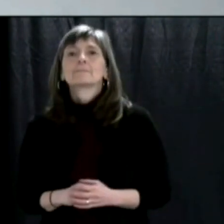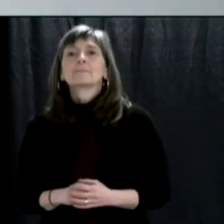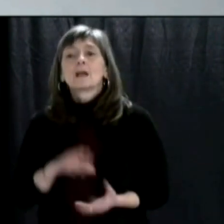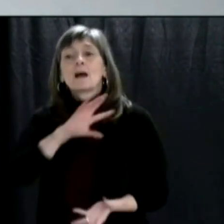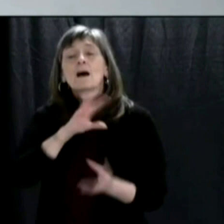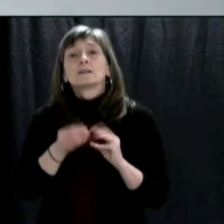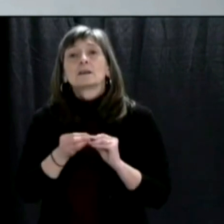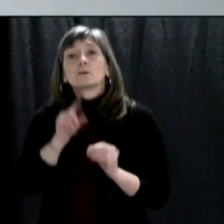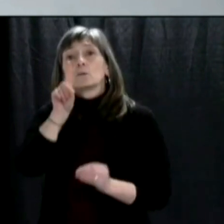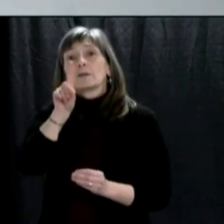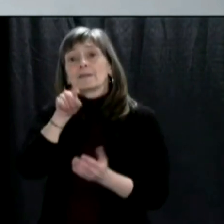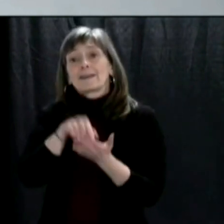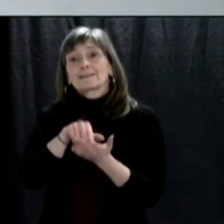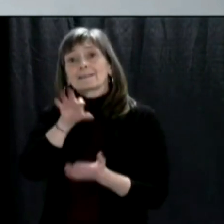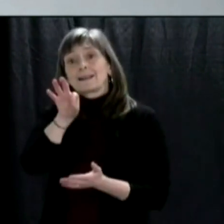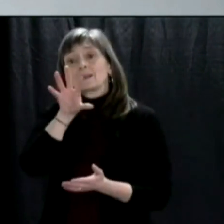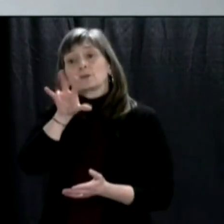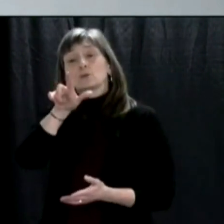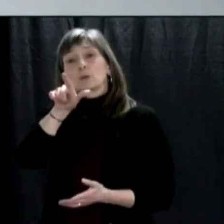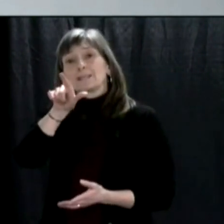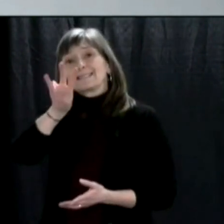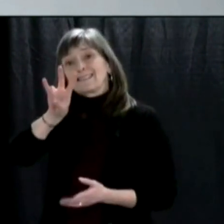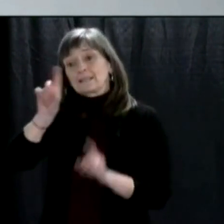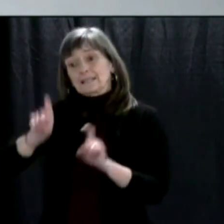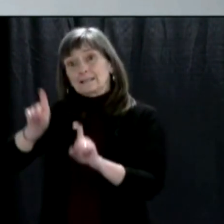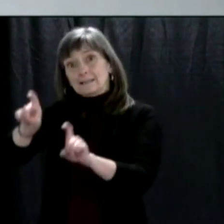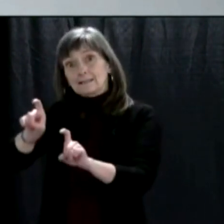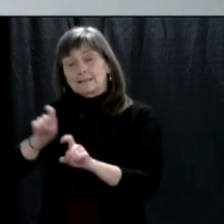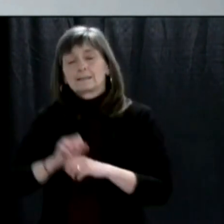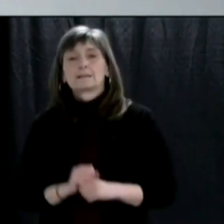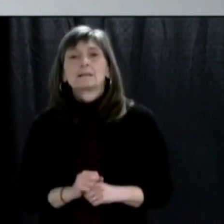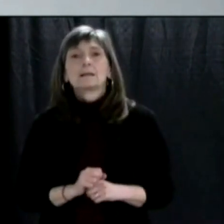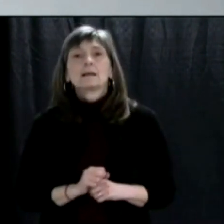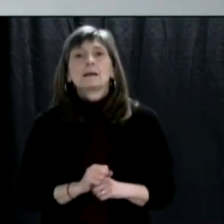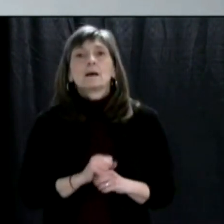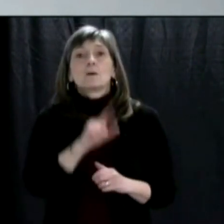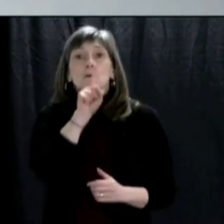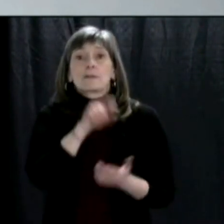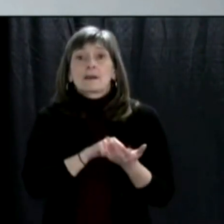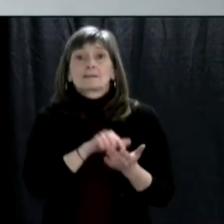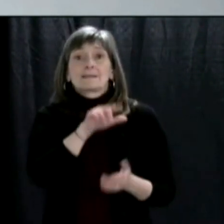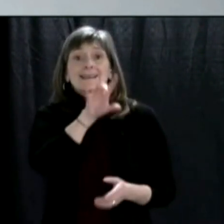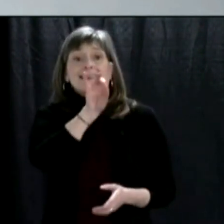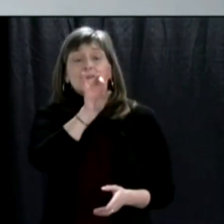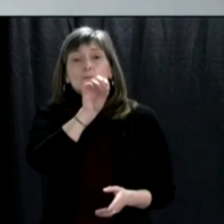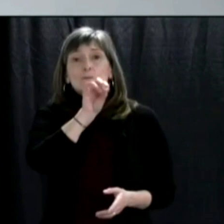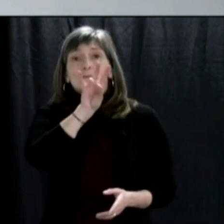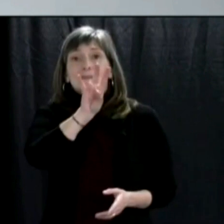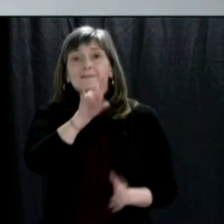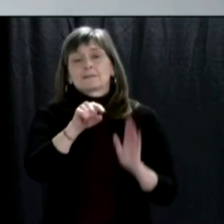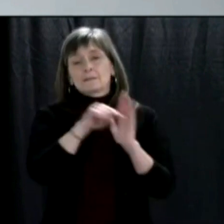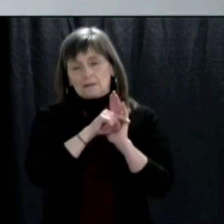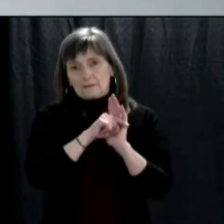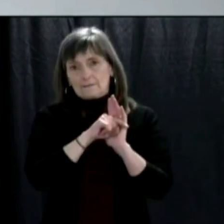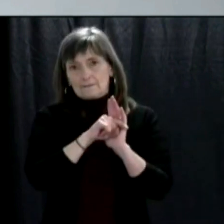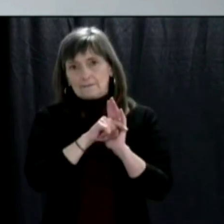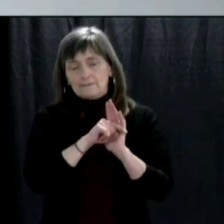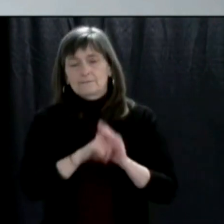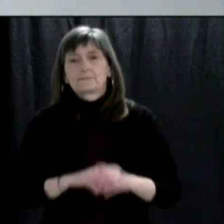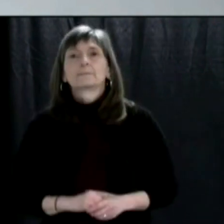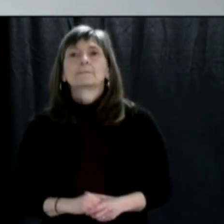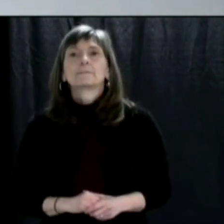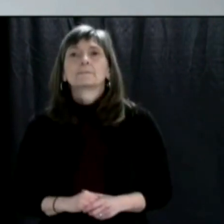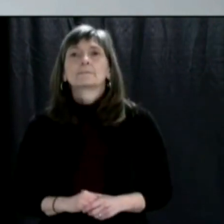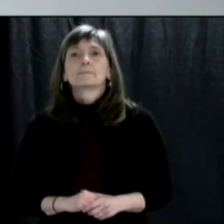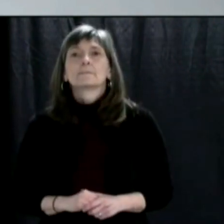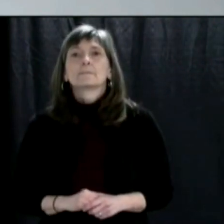tested 1,927 people. Of these individuals, 1,807 have been confirmed negative.